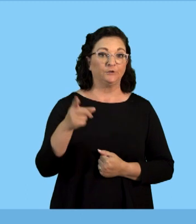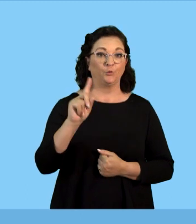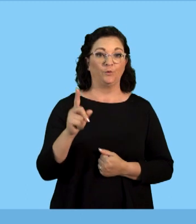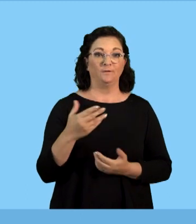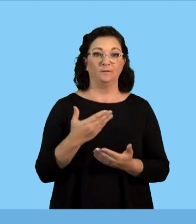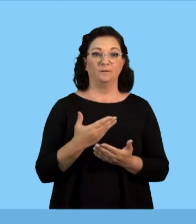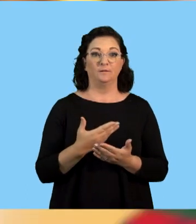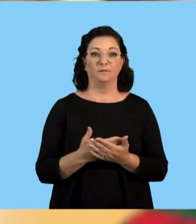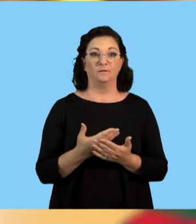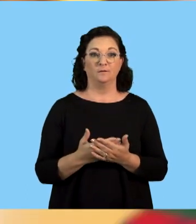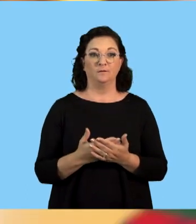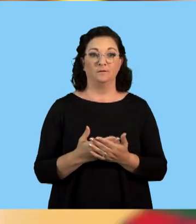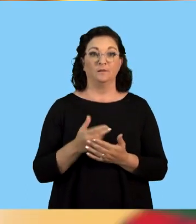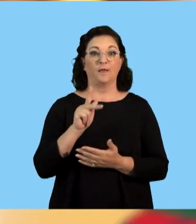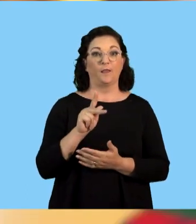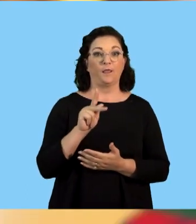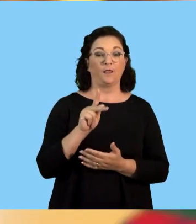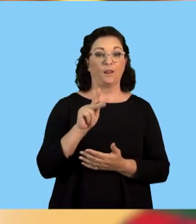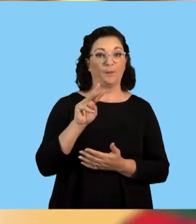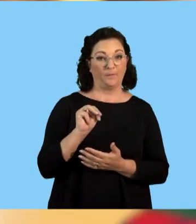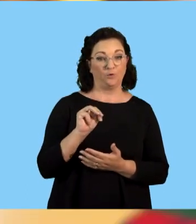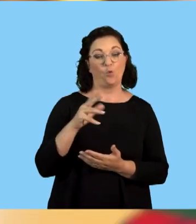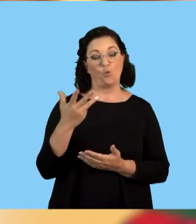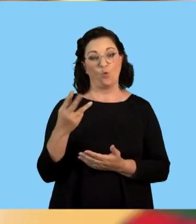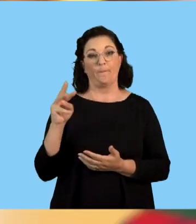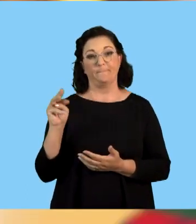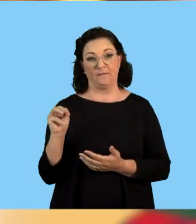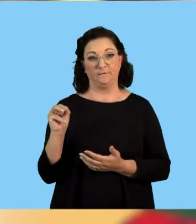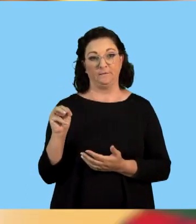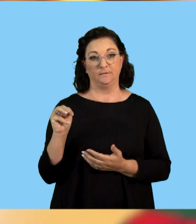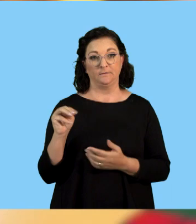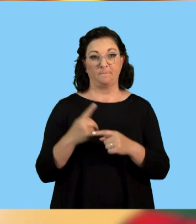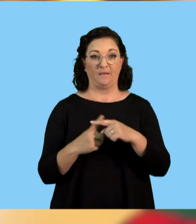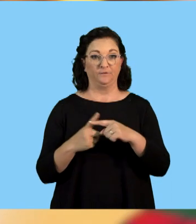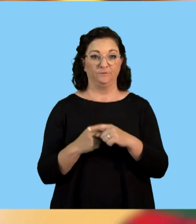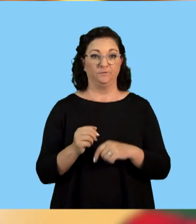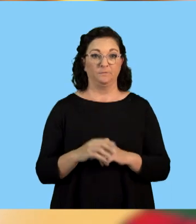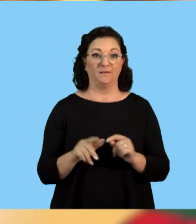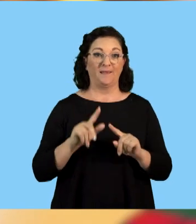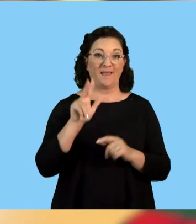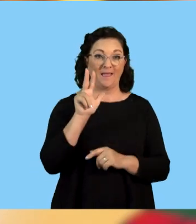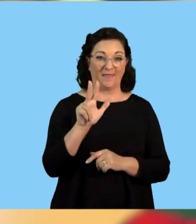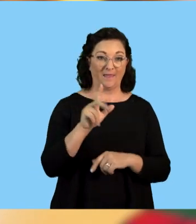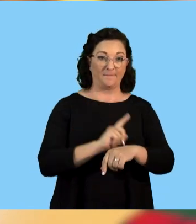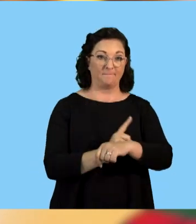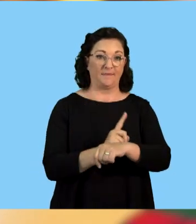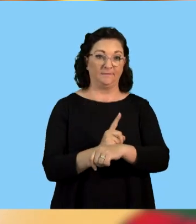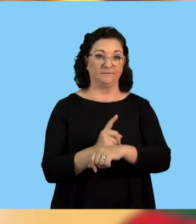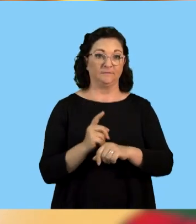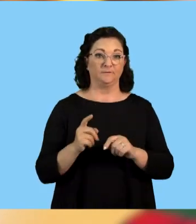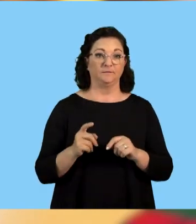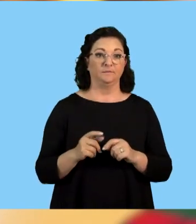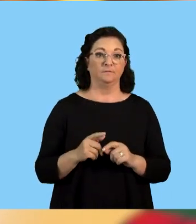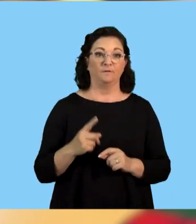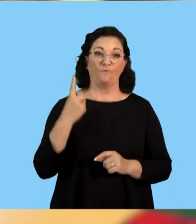light? Remember, we can measure the speed of light in terms of kilometers or in terms of meters. We do know that it takes 8 minutes for light